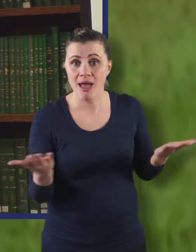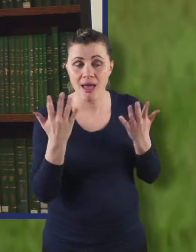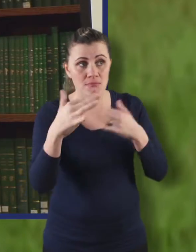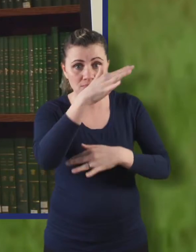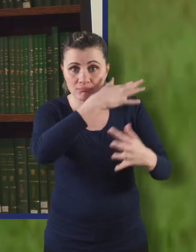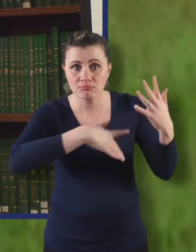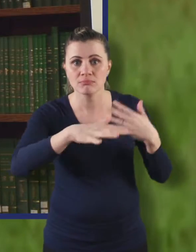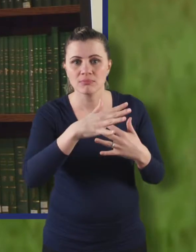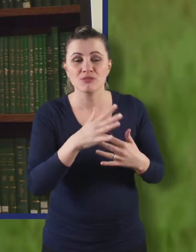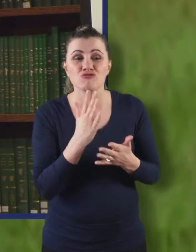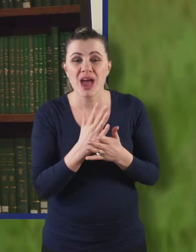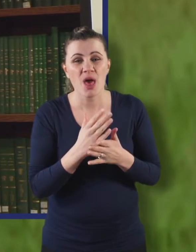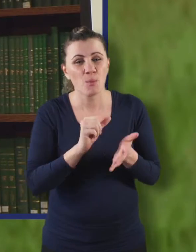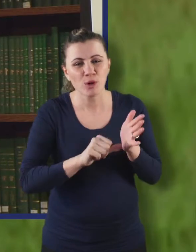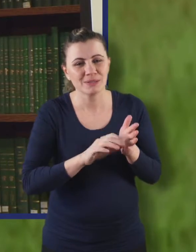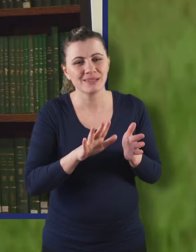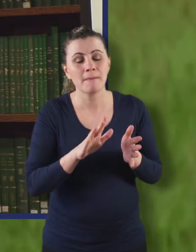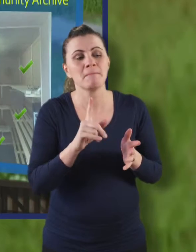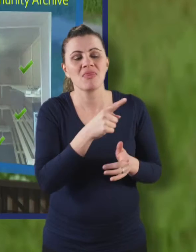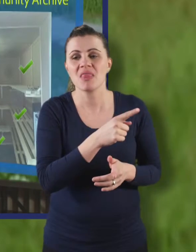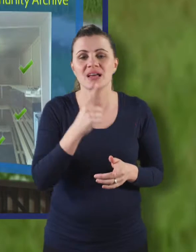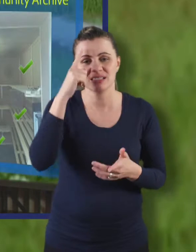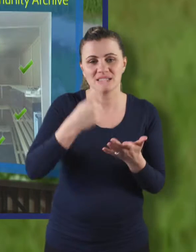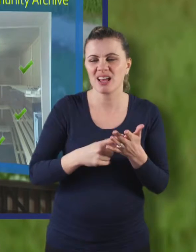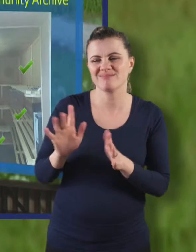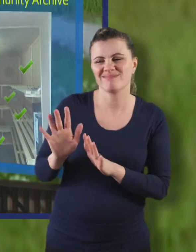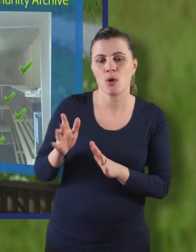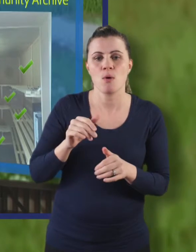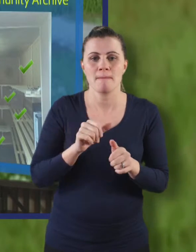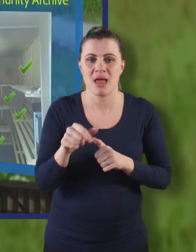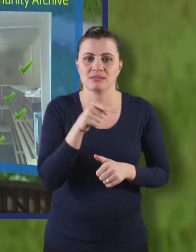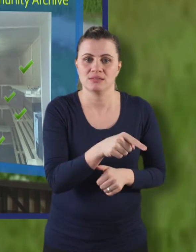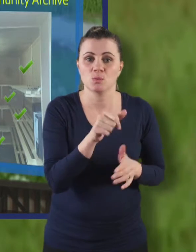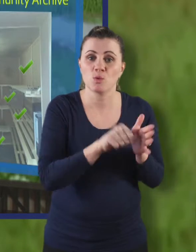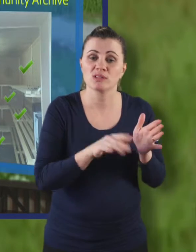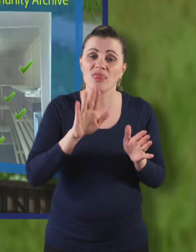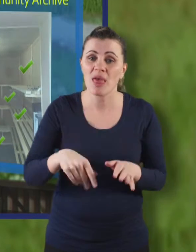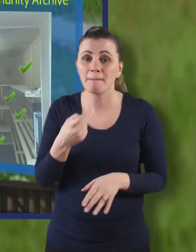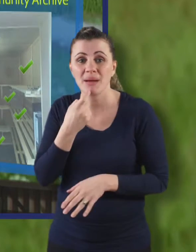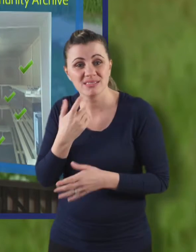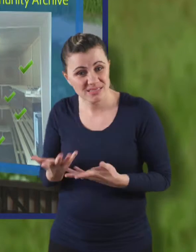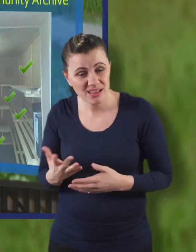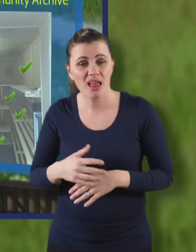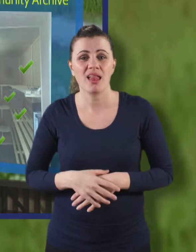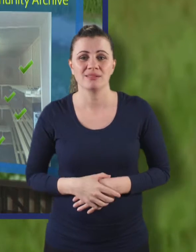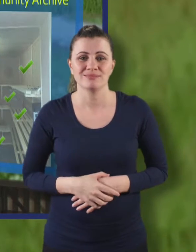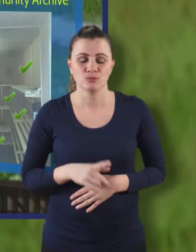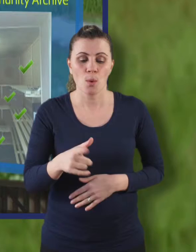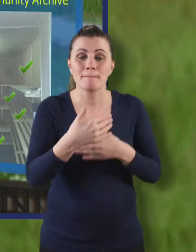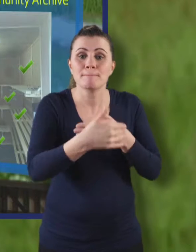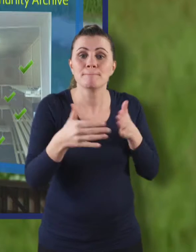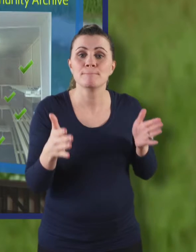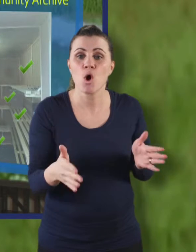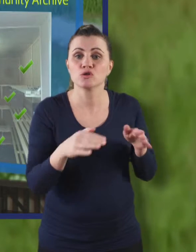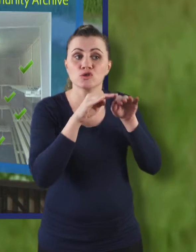but they have thought about it and taken our advice on board. There are boxes on the shelves for storage. There's lighting, so you can see what you're